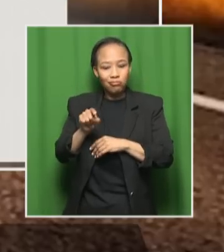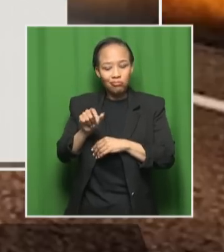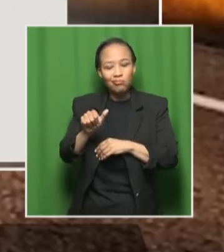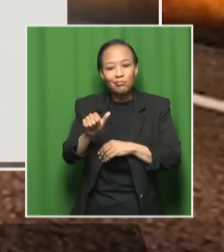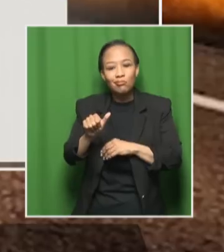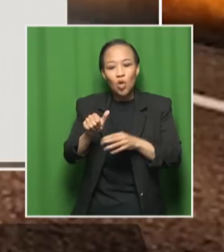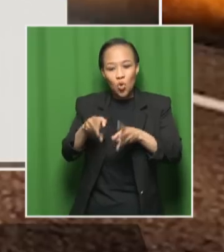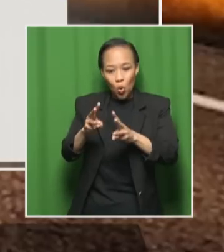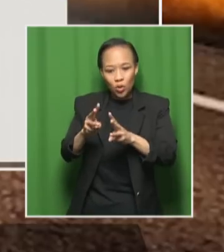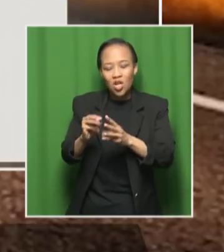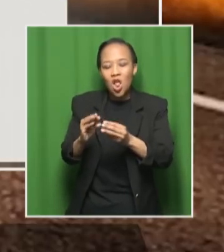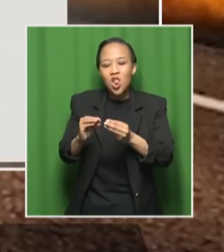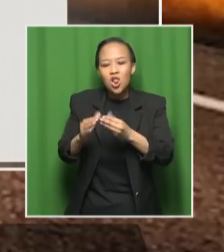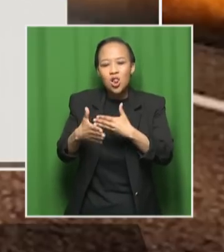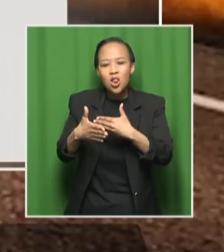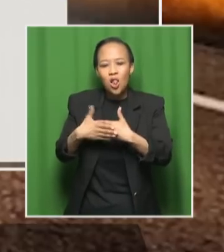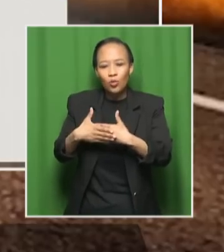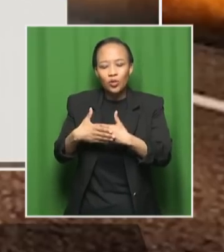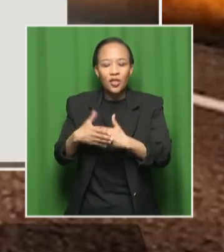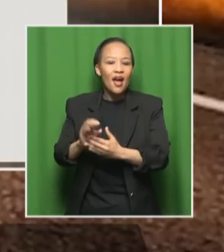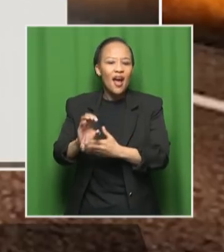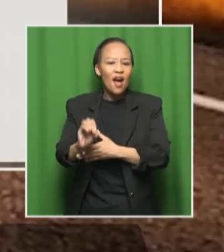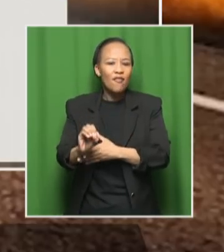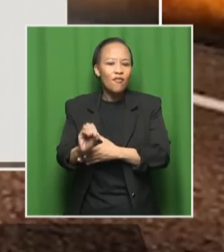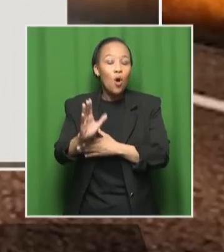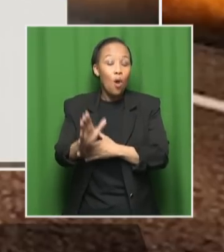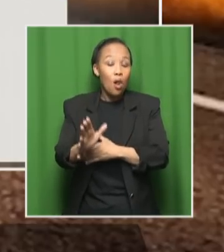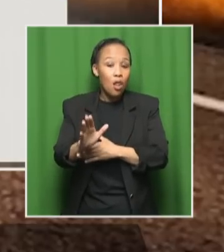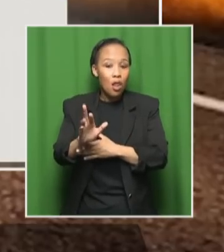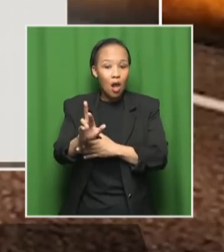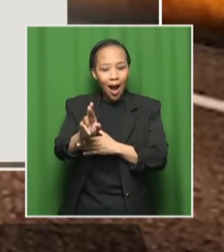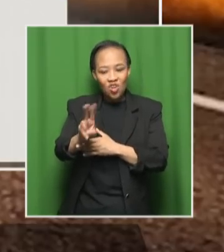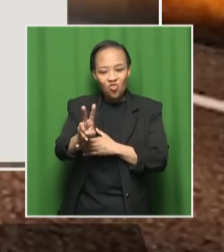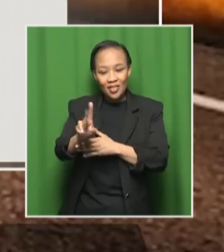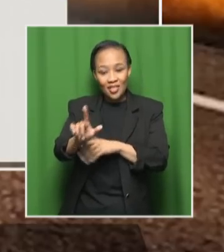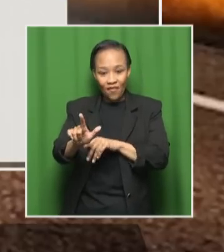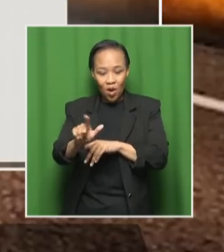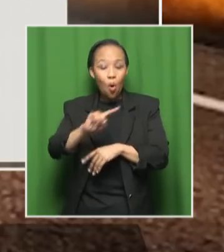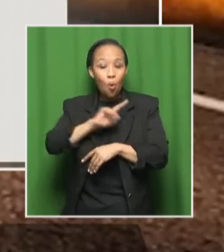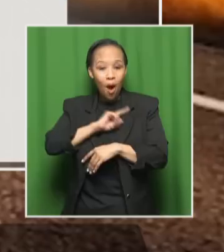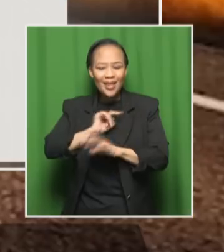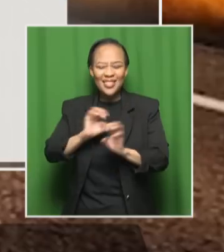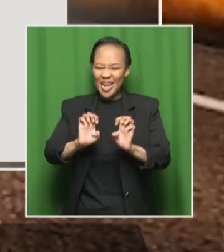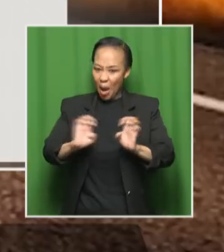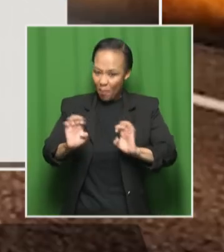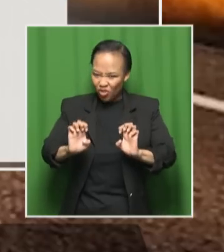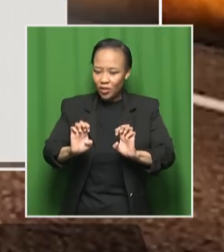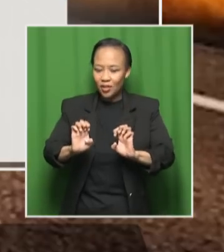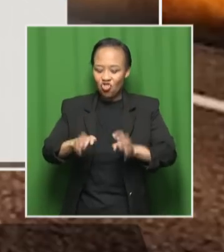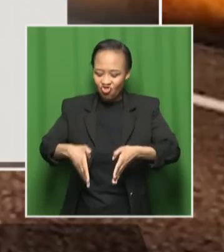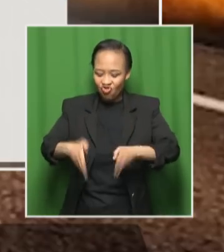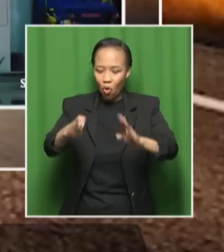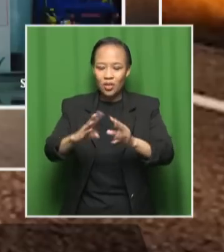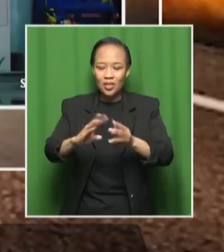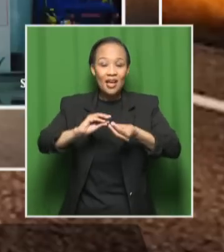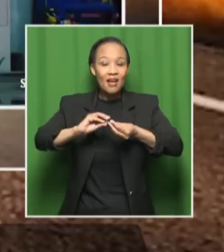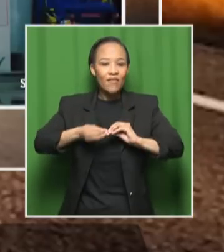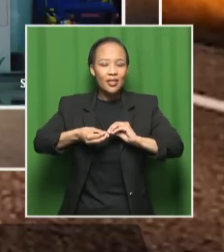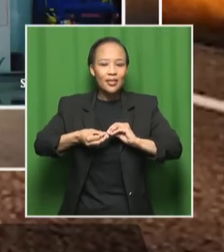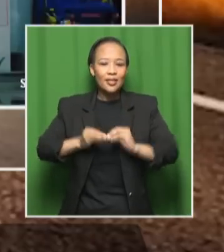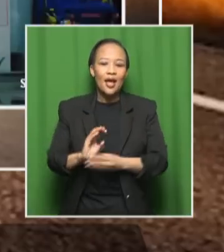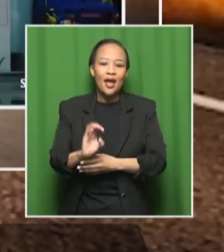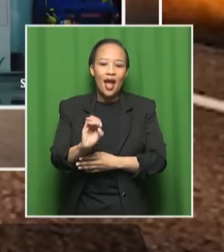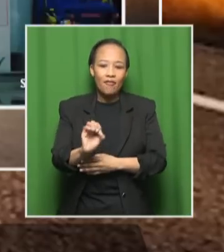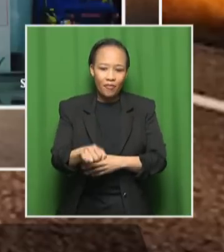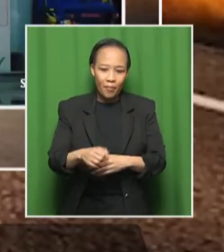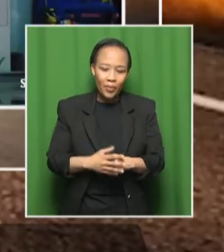will be sort of some extended travel. That section of the R27 closed for emergency road repair works. They had to do that in a bit of a hurry. And